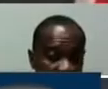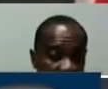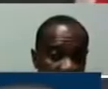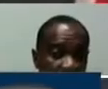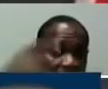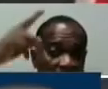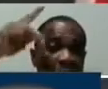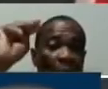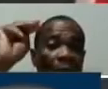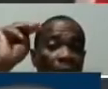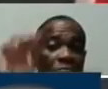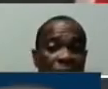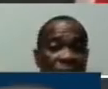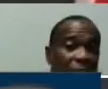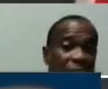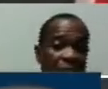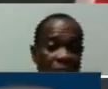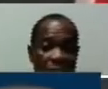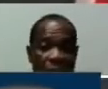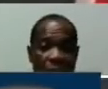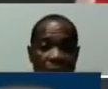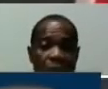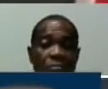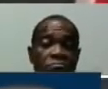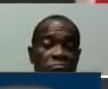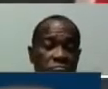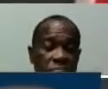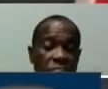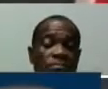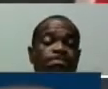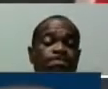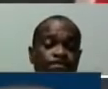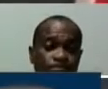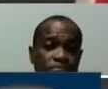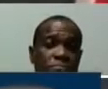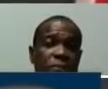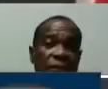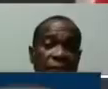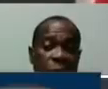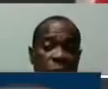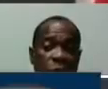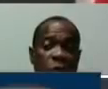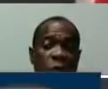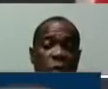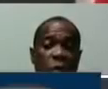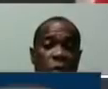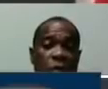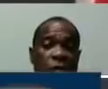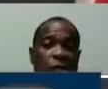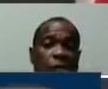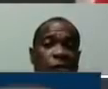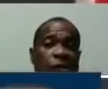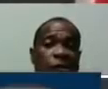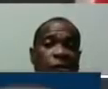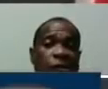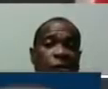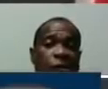head of the cabinet, is probably the loneliest person in the country. But I signed up for